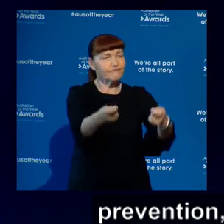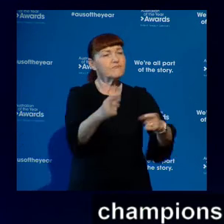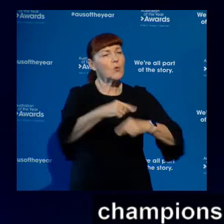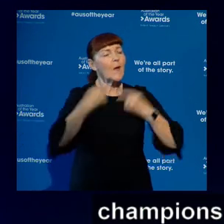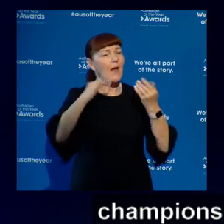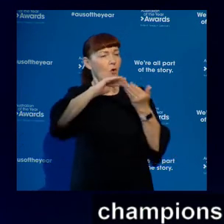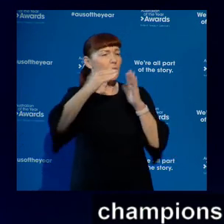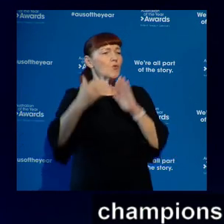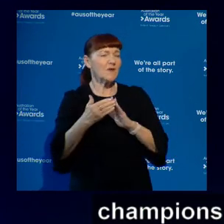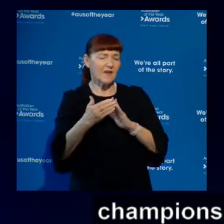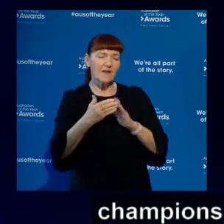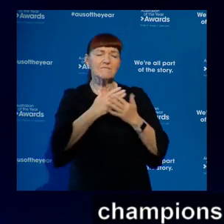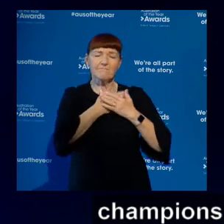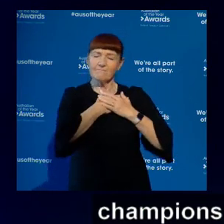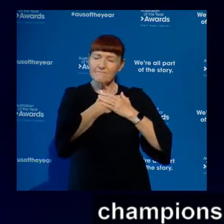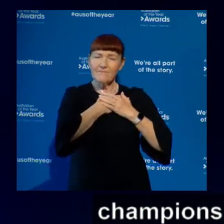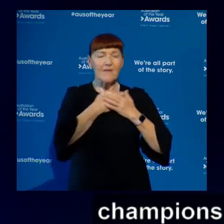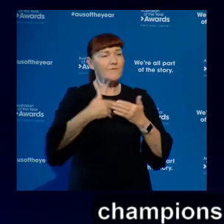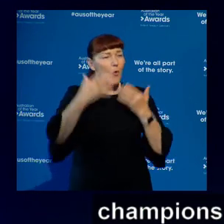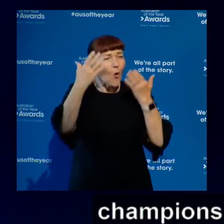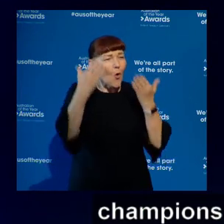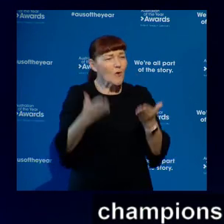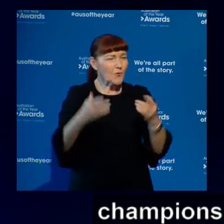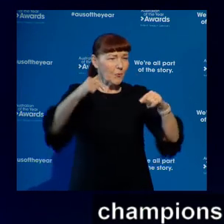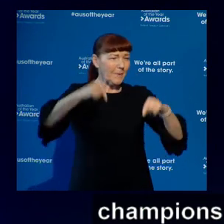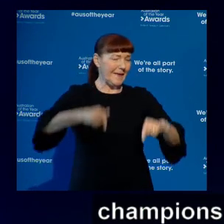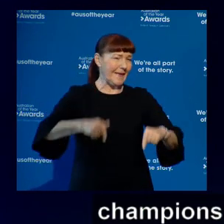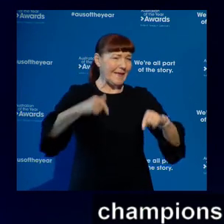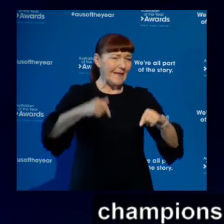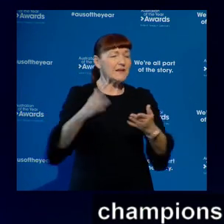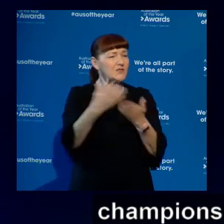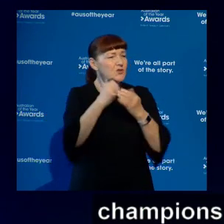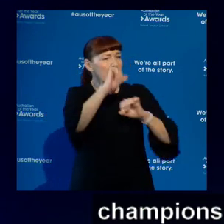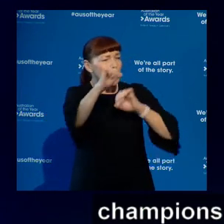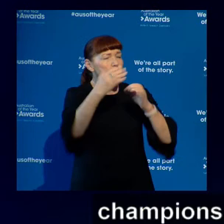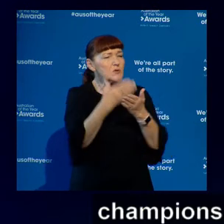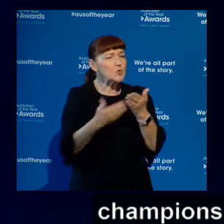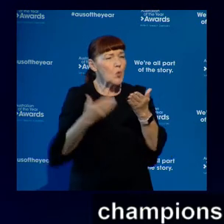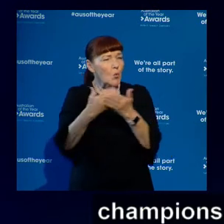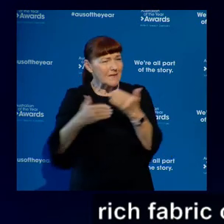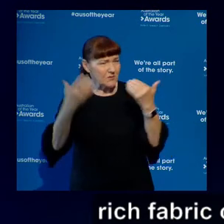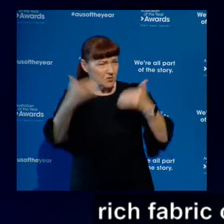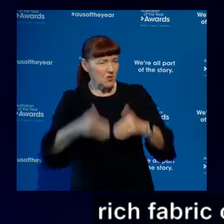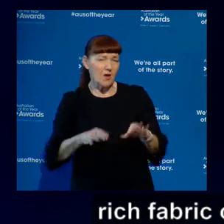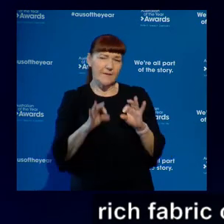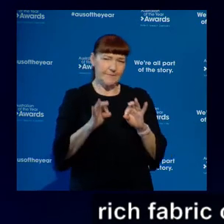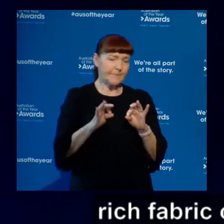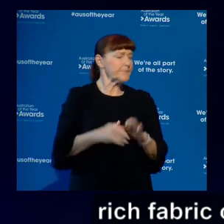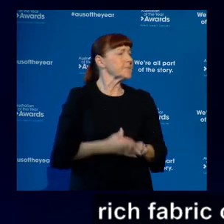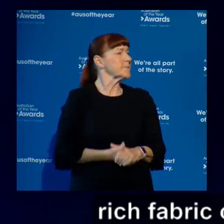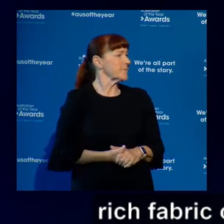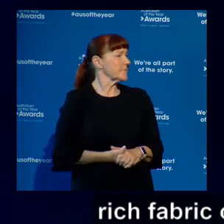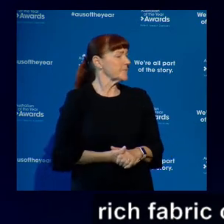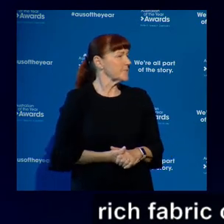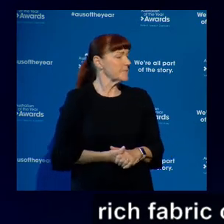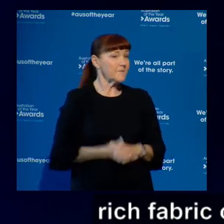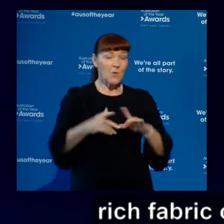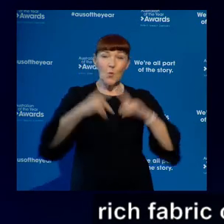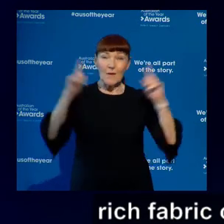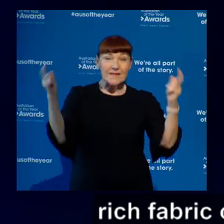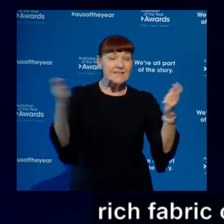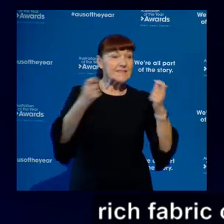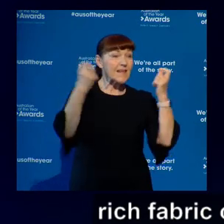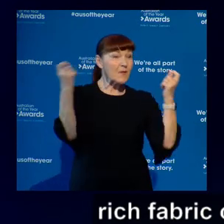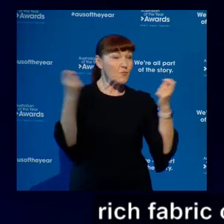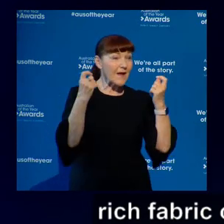community, and it's an honour to be here and to share your stories tonight. As we